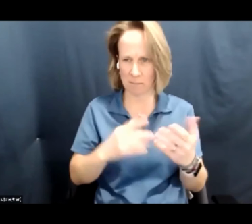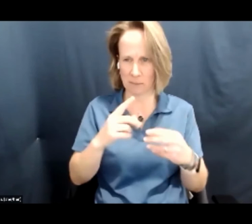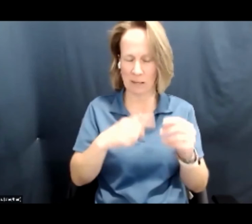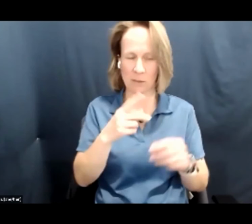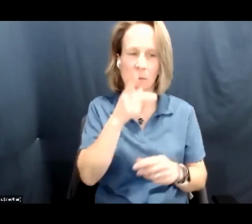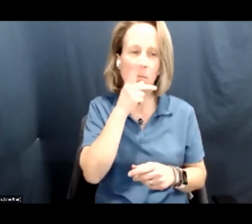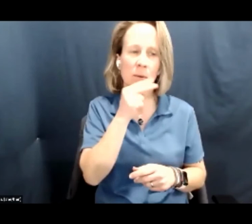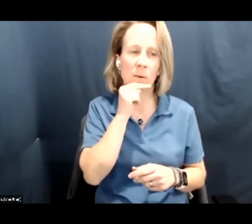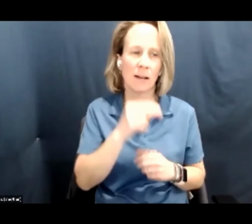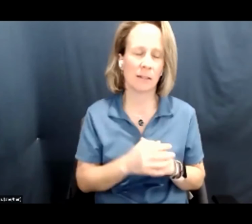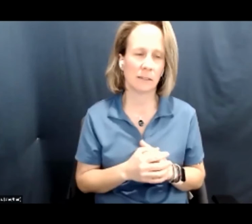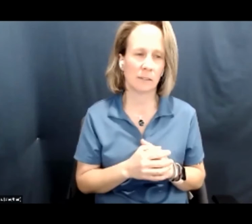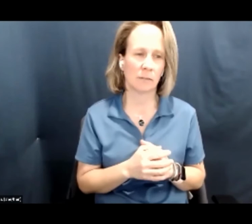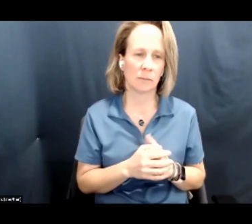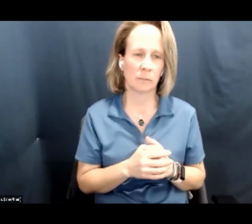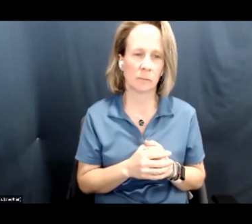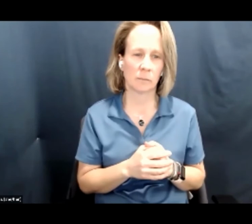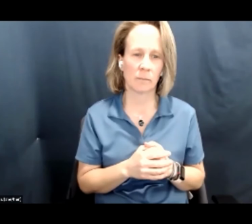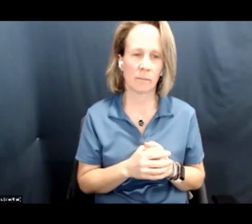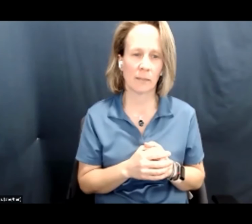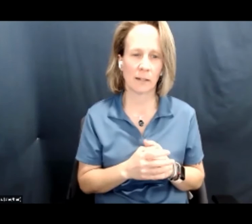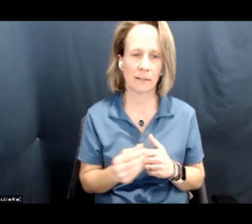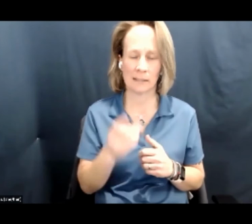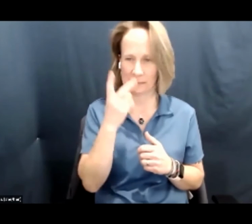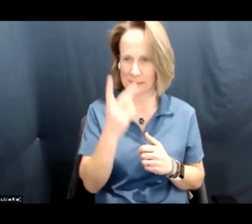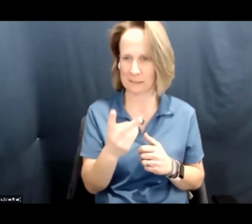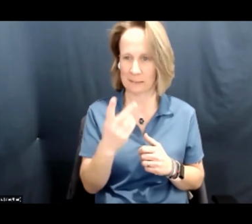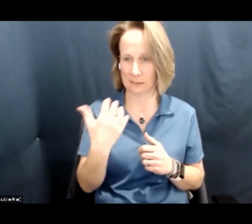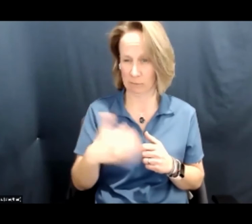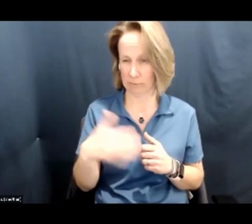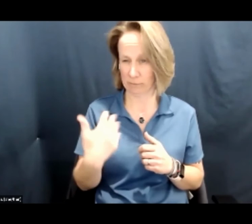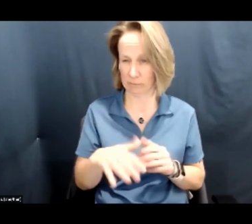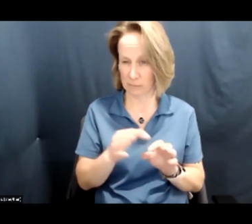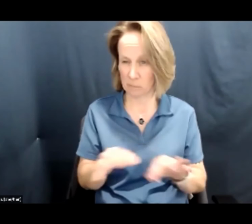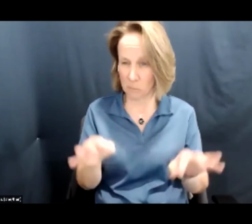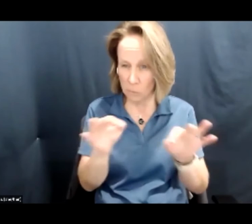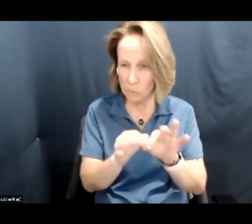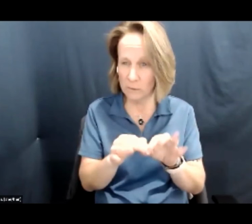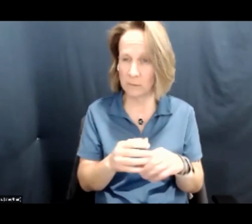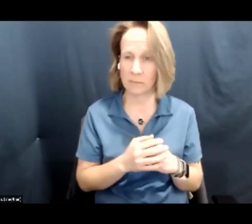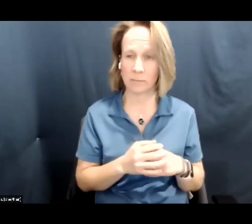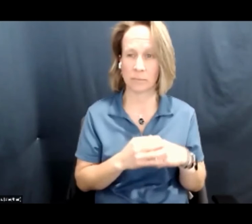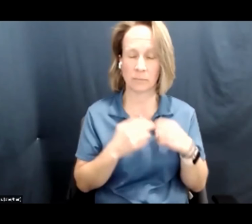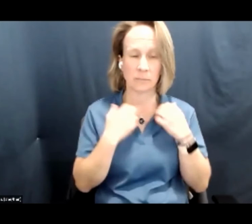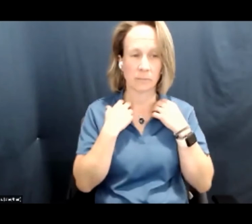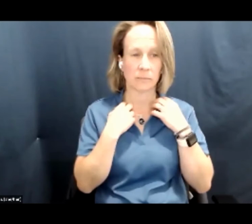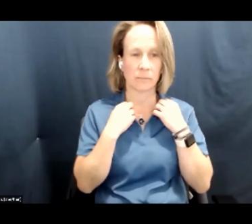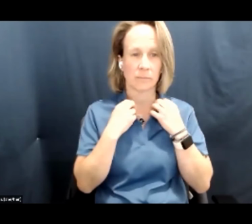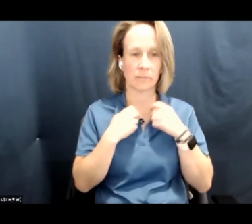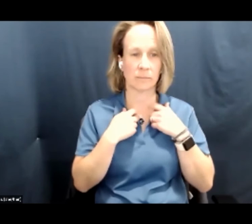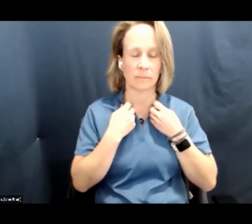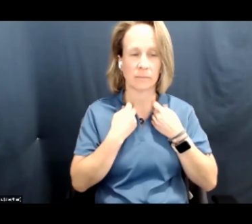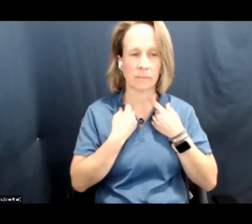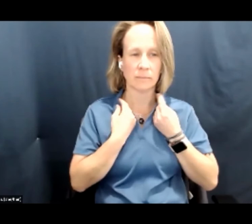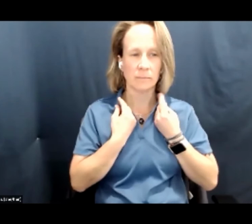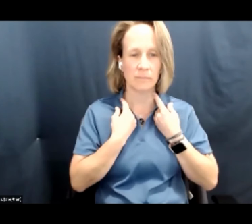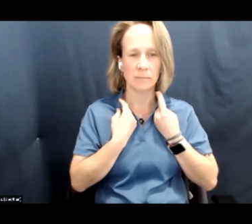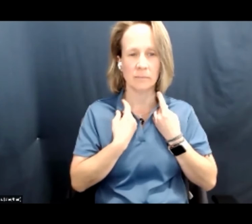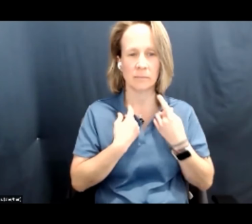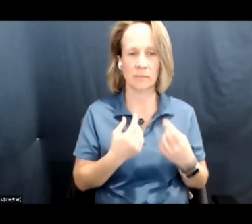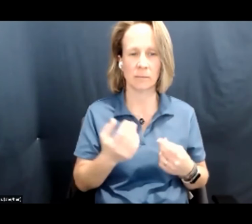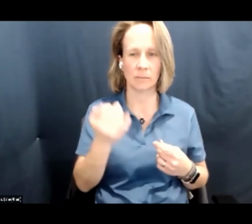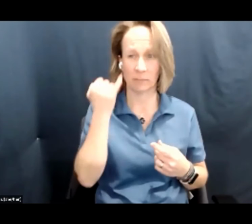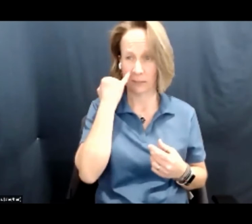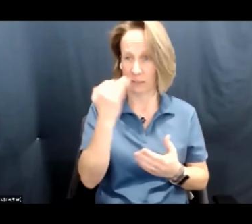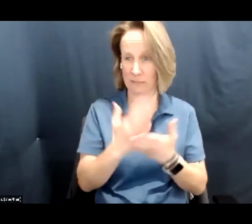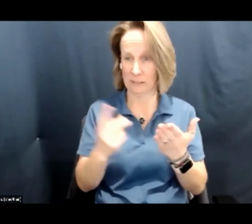see how important they are, right? I know if someone mistakes my